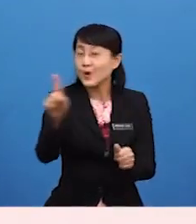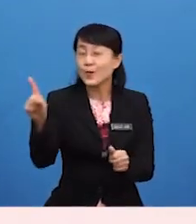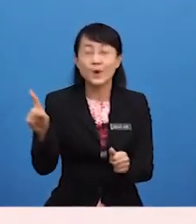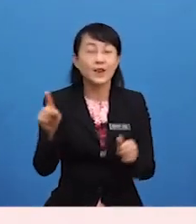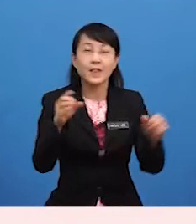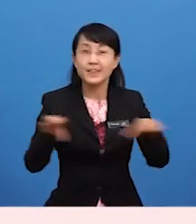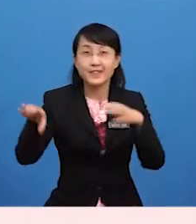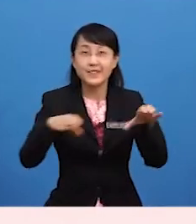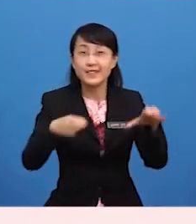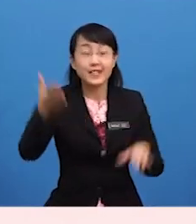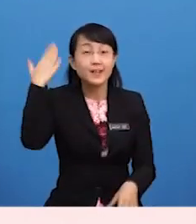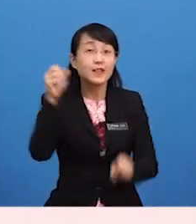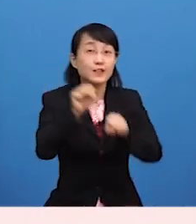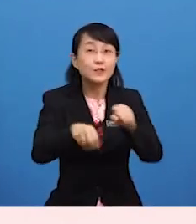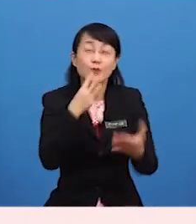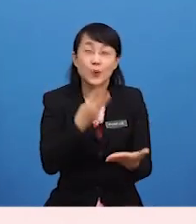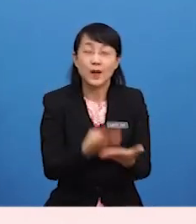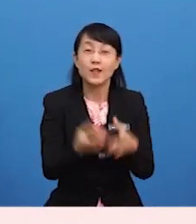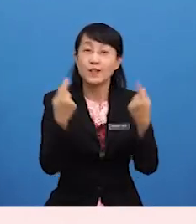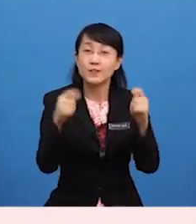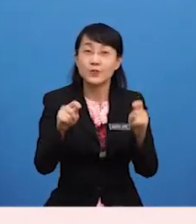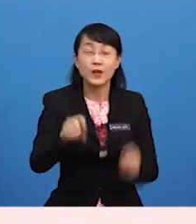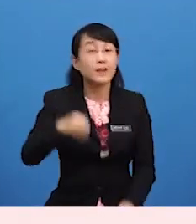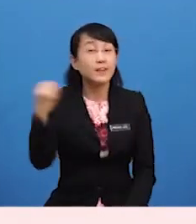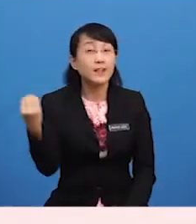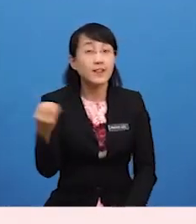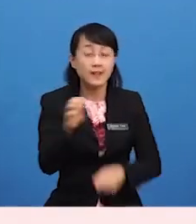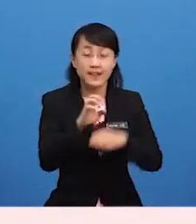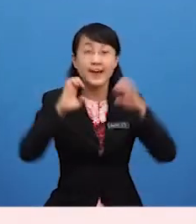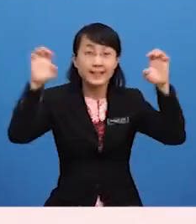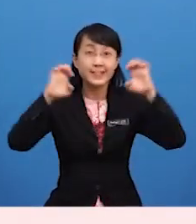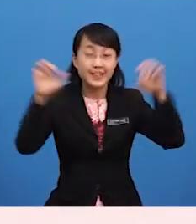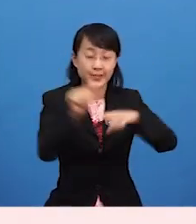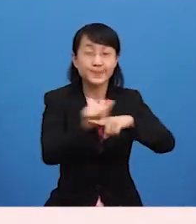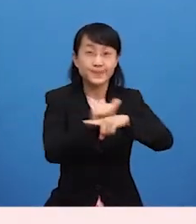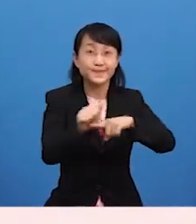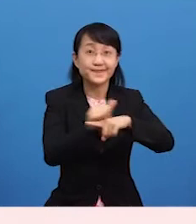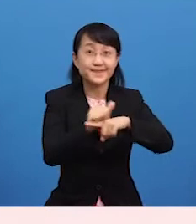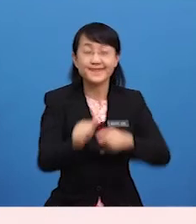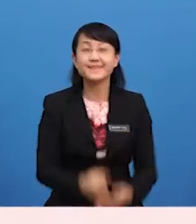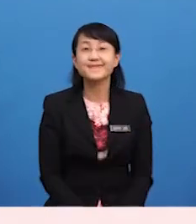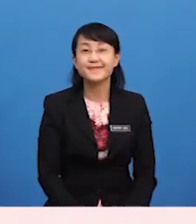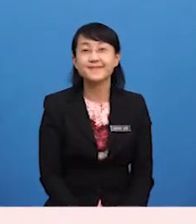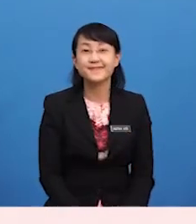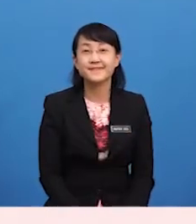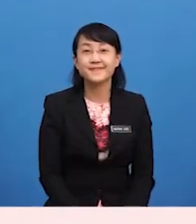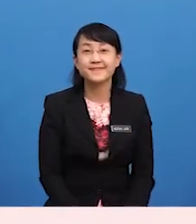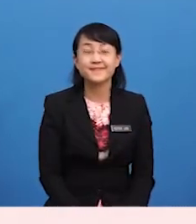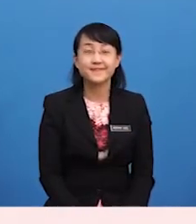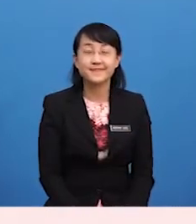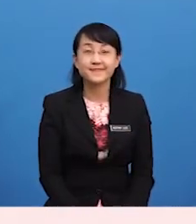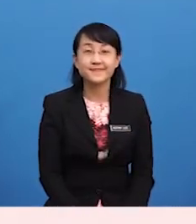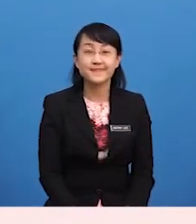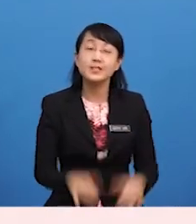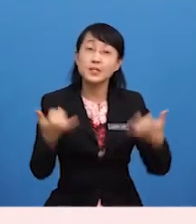well. Let's try another exercise, shall we? Yes, we definitely should. Alright, here we go. Let's